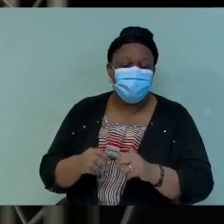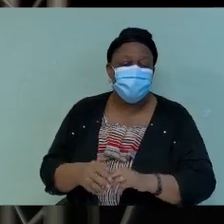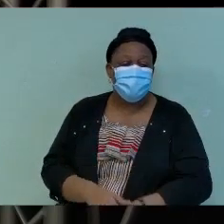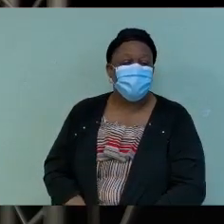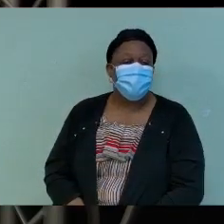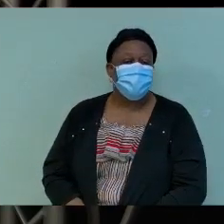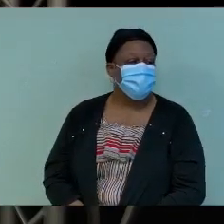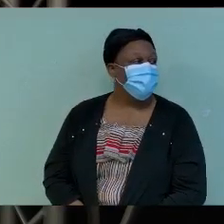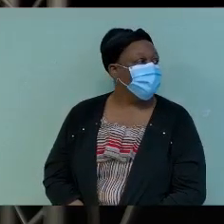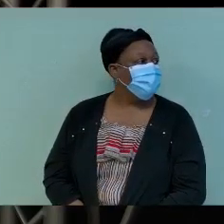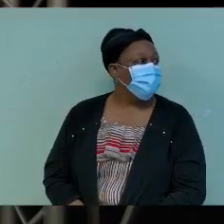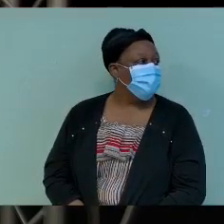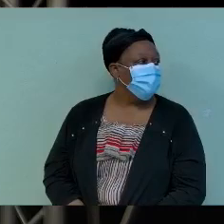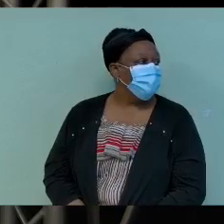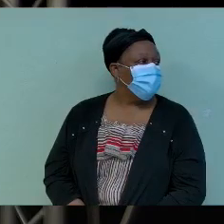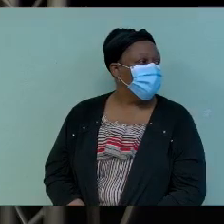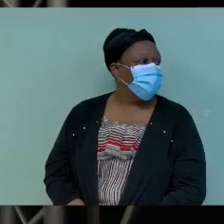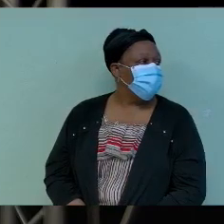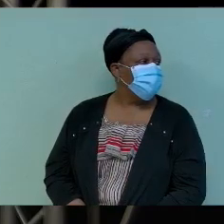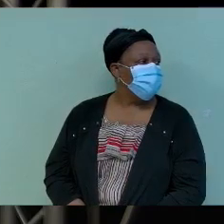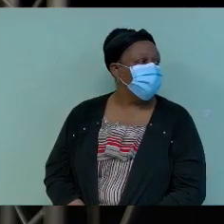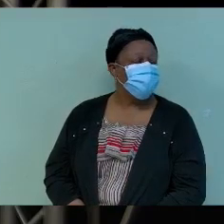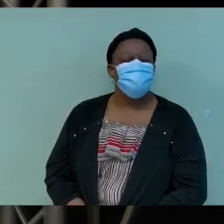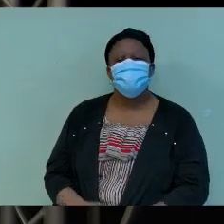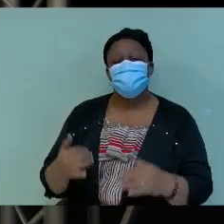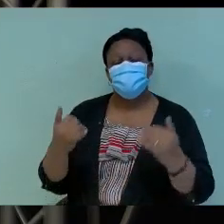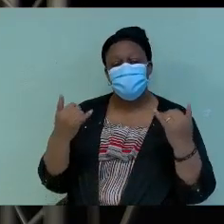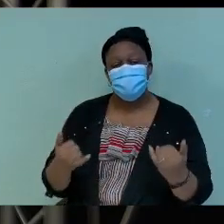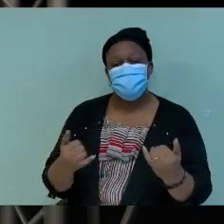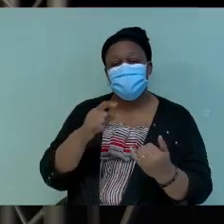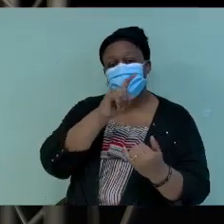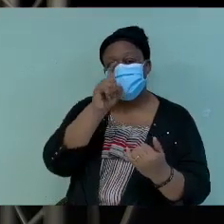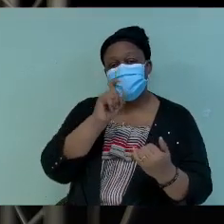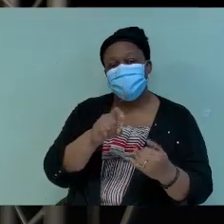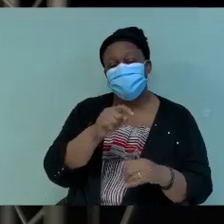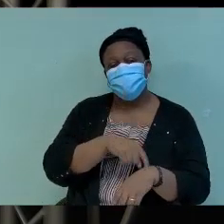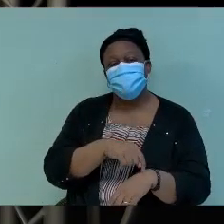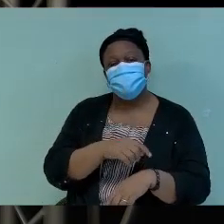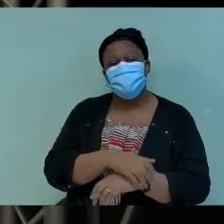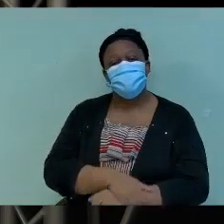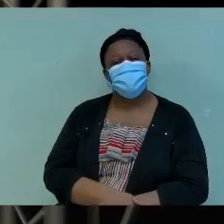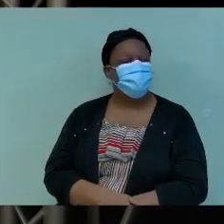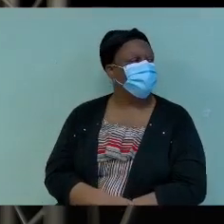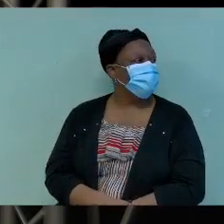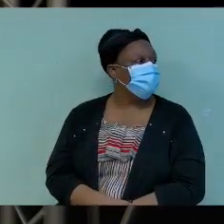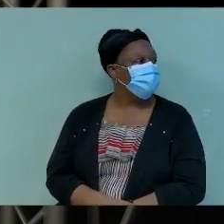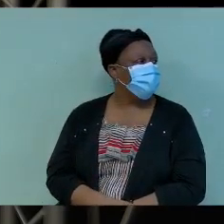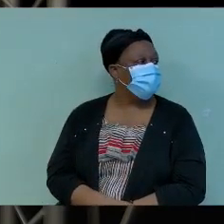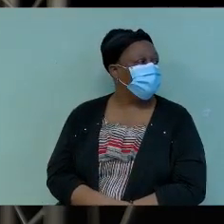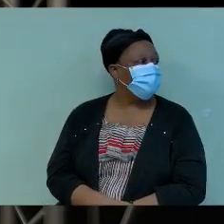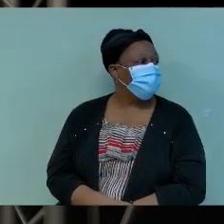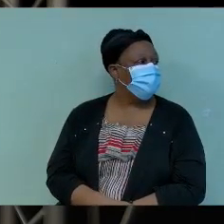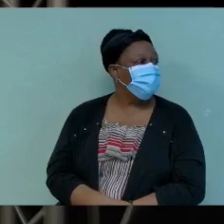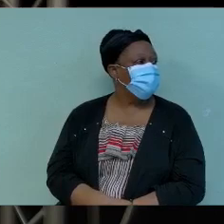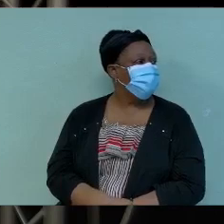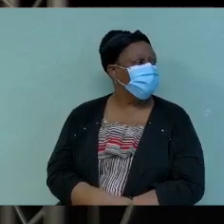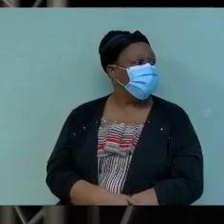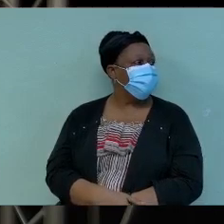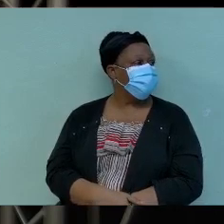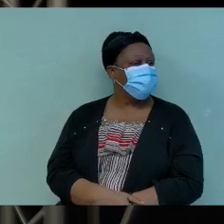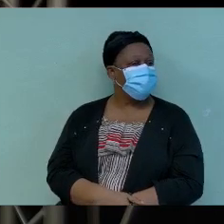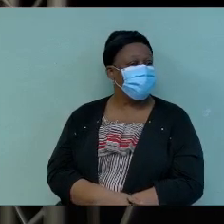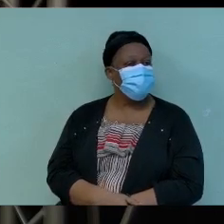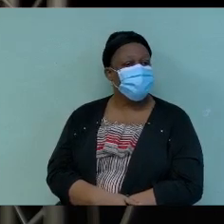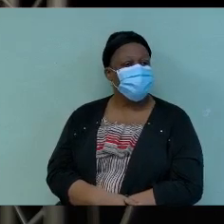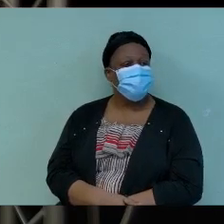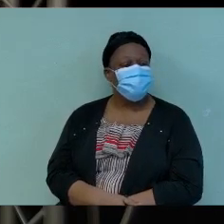We have arrived at the question and answer segment where we can have some interaction